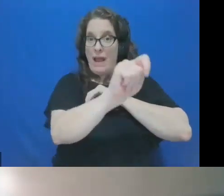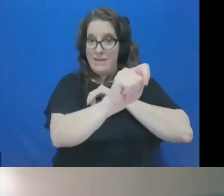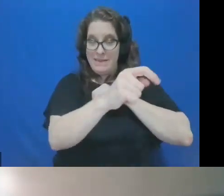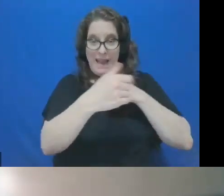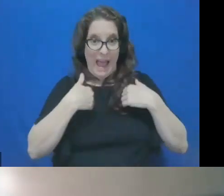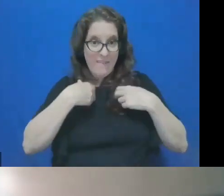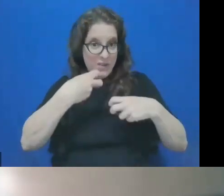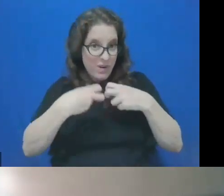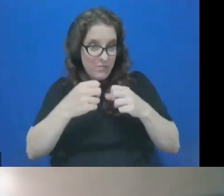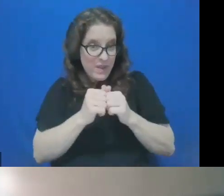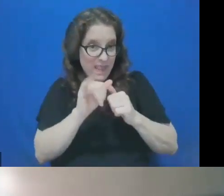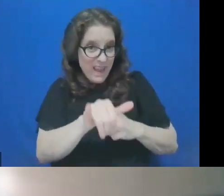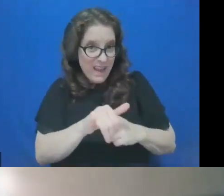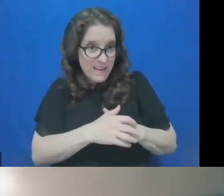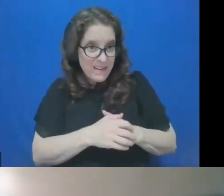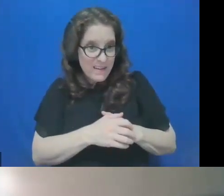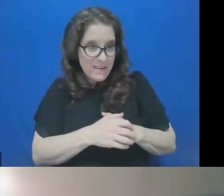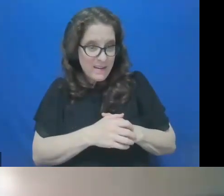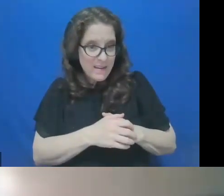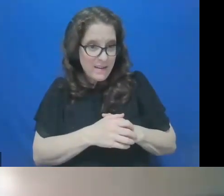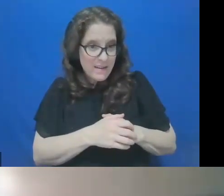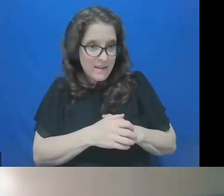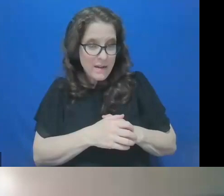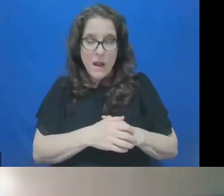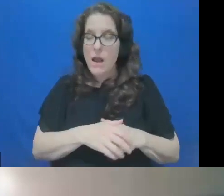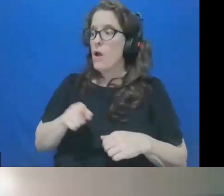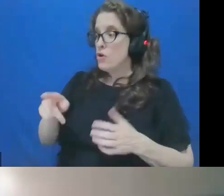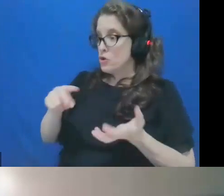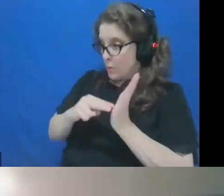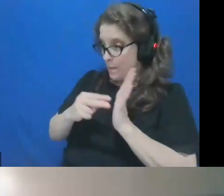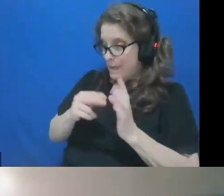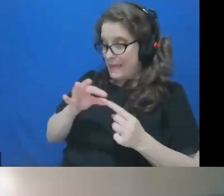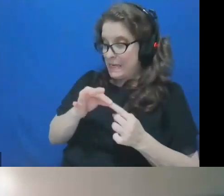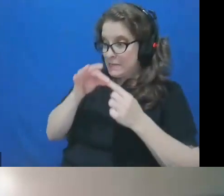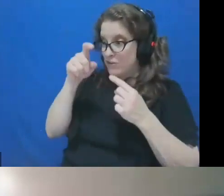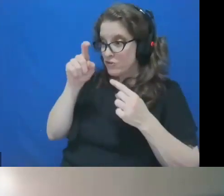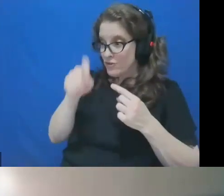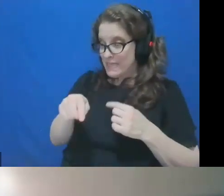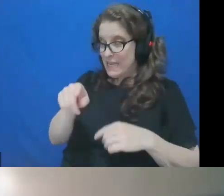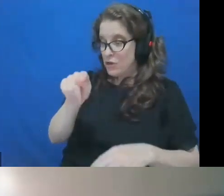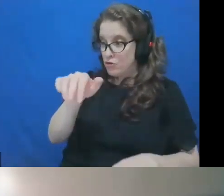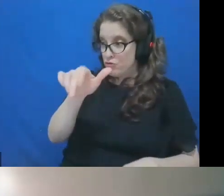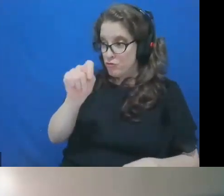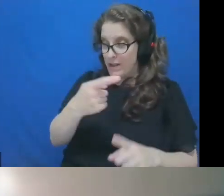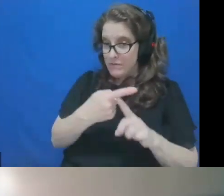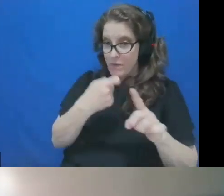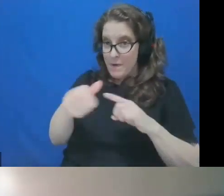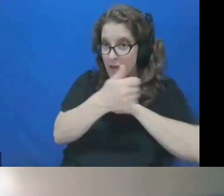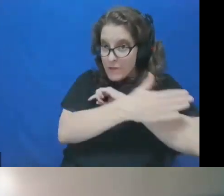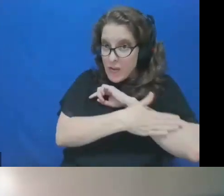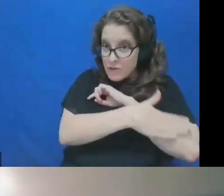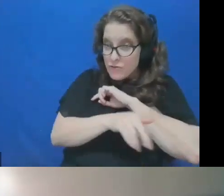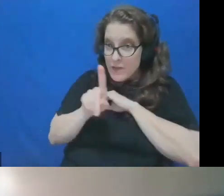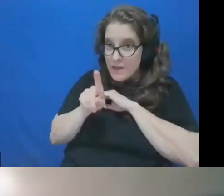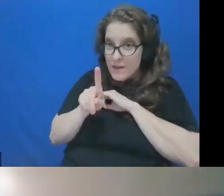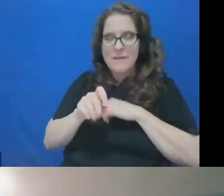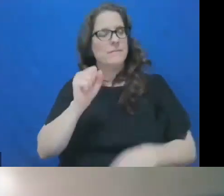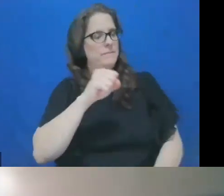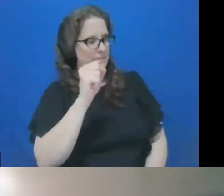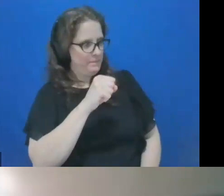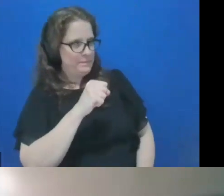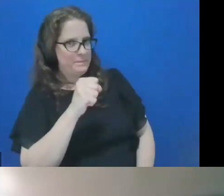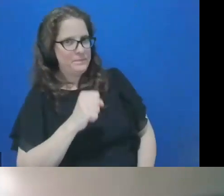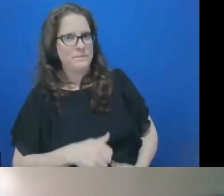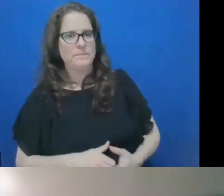I'm sorry. You mean a special needs trust established in another country? Yes.